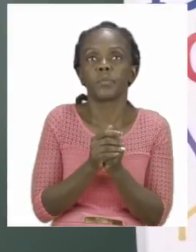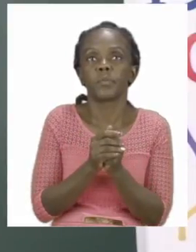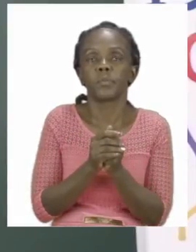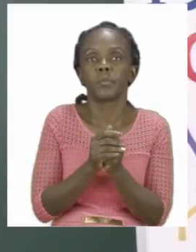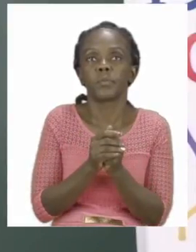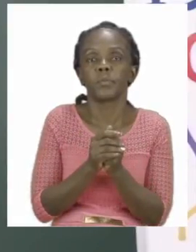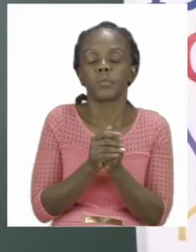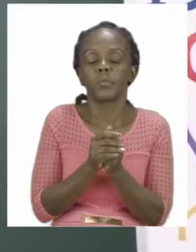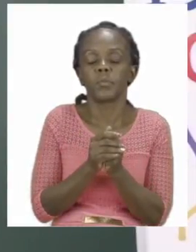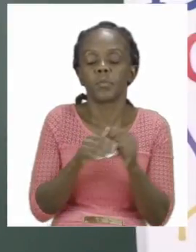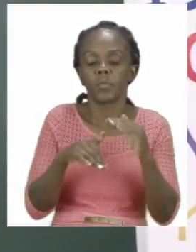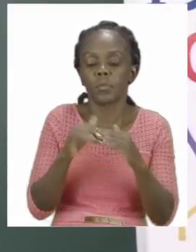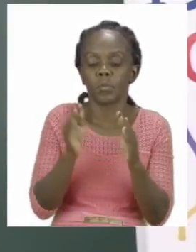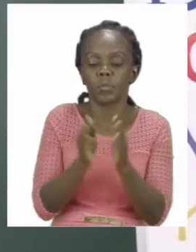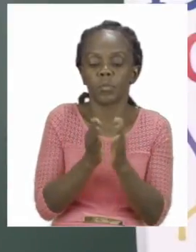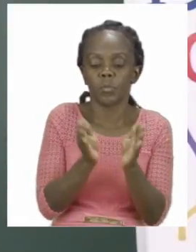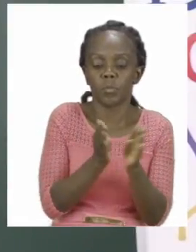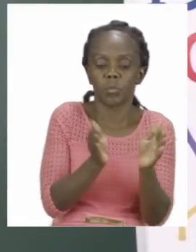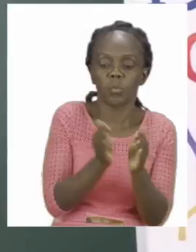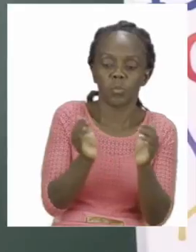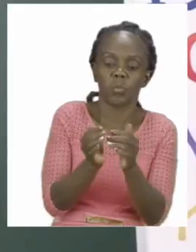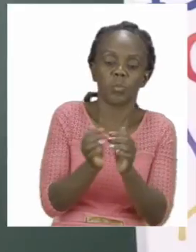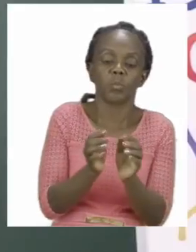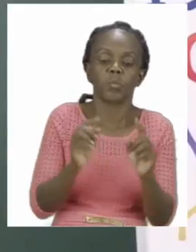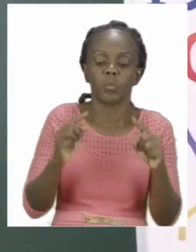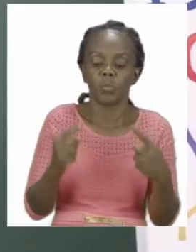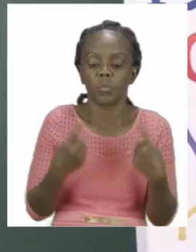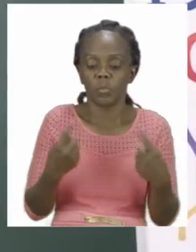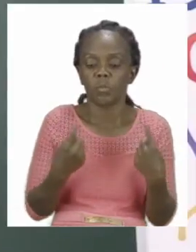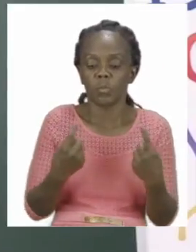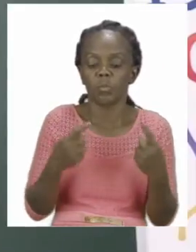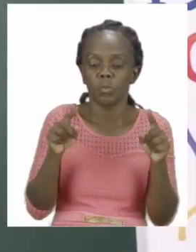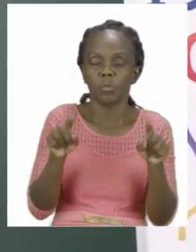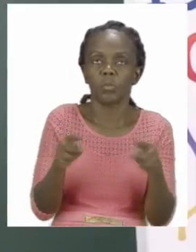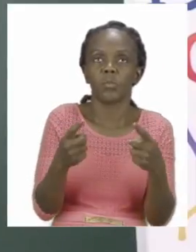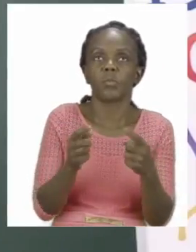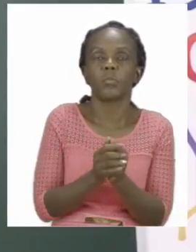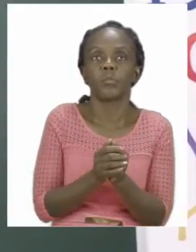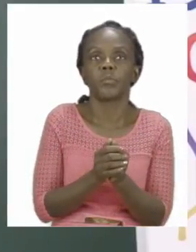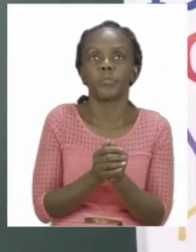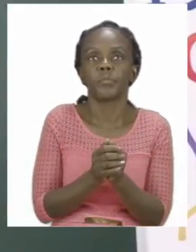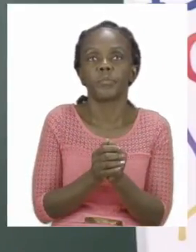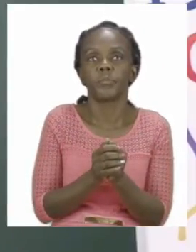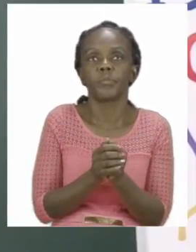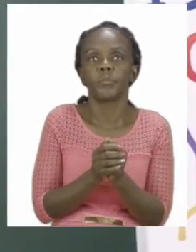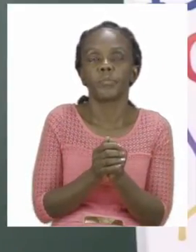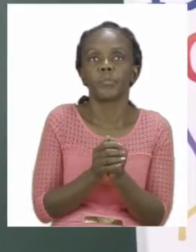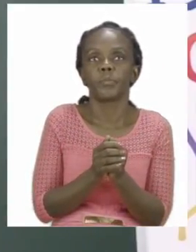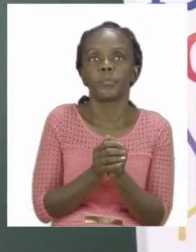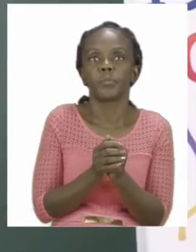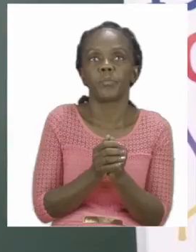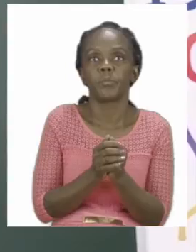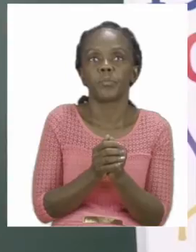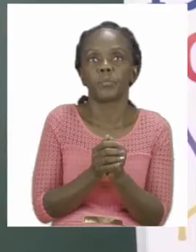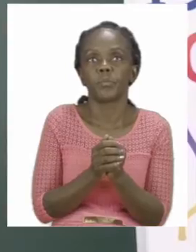the toys. Are you ready? If you can sing with me, that's okay too. This is